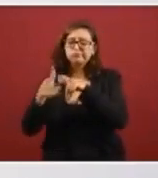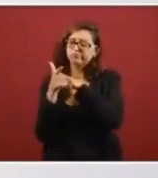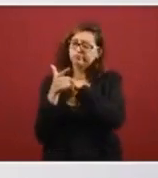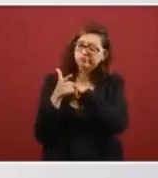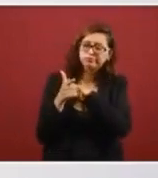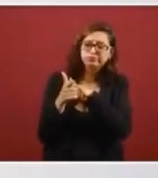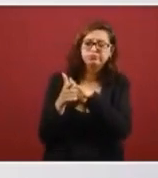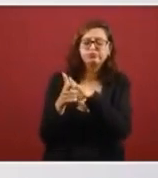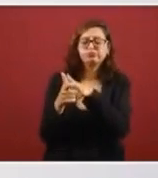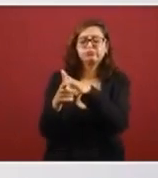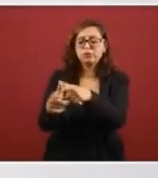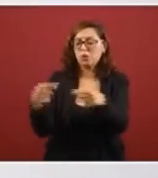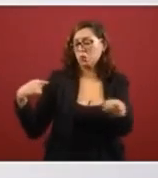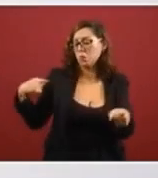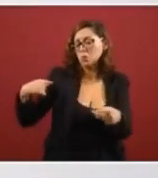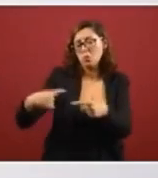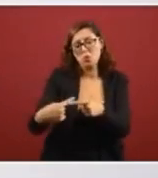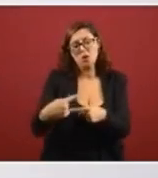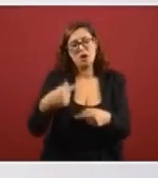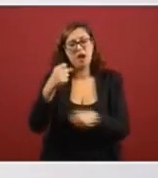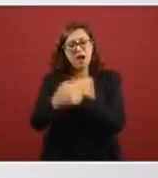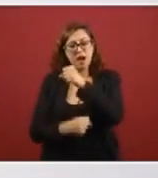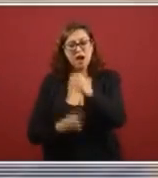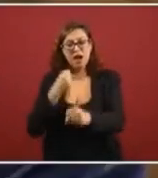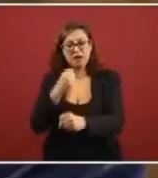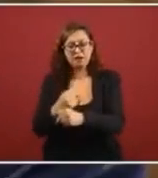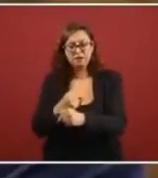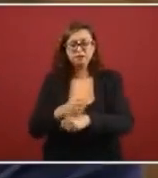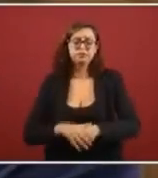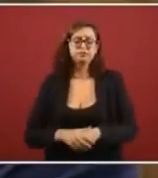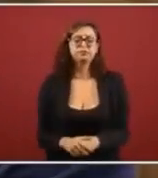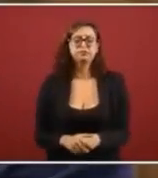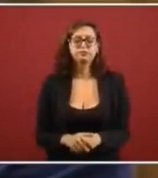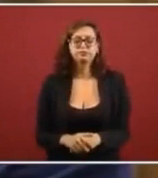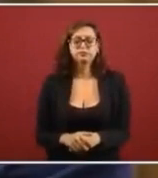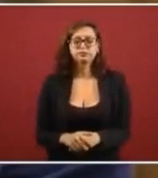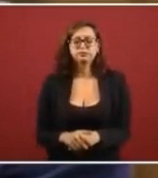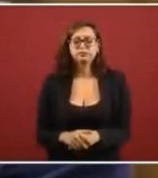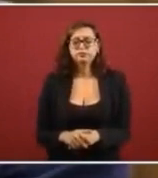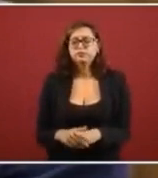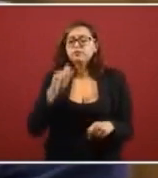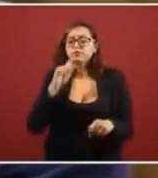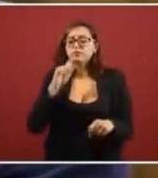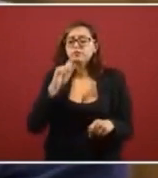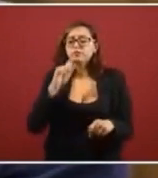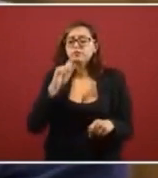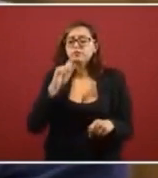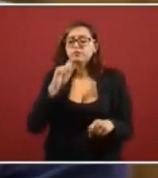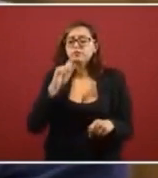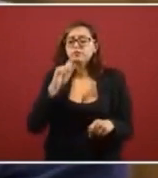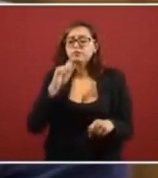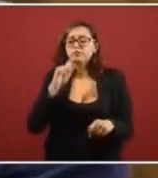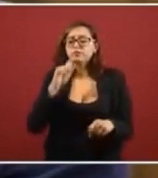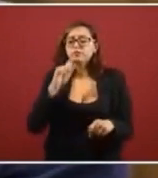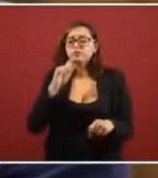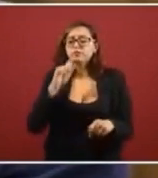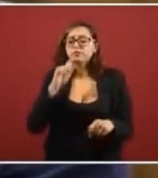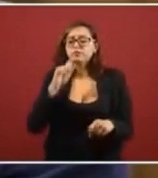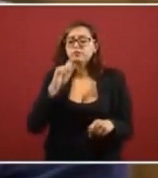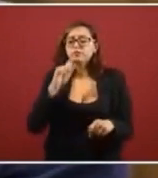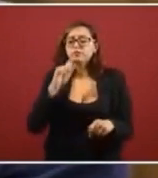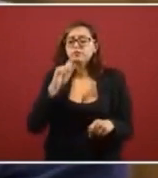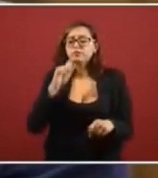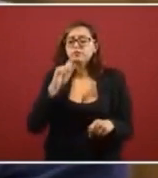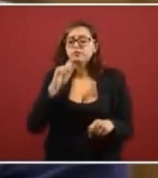in the course of this year so we've been - -